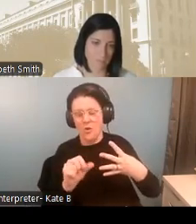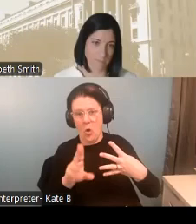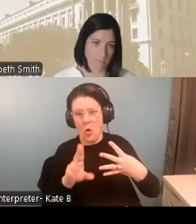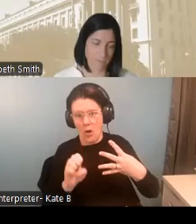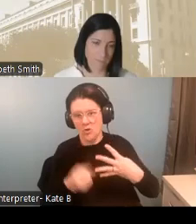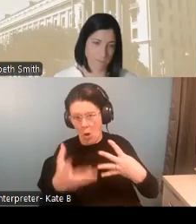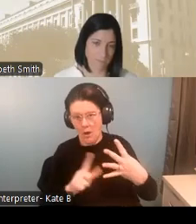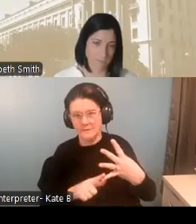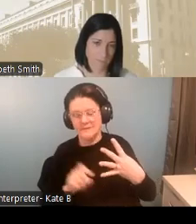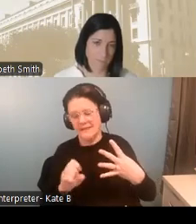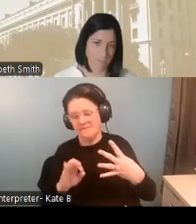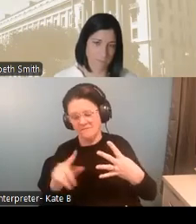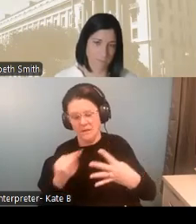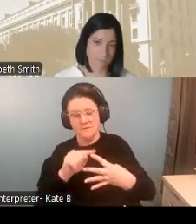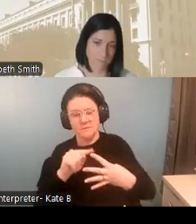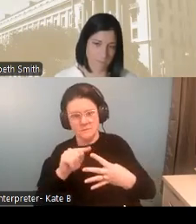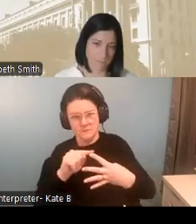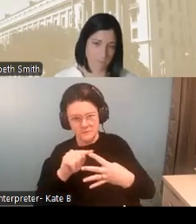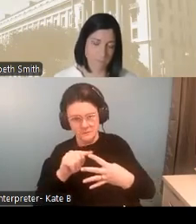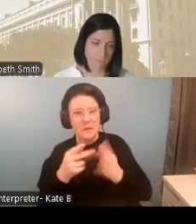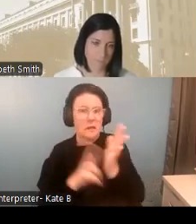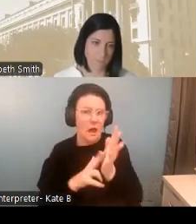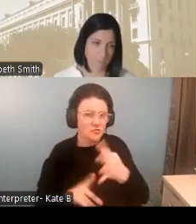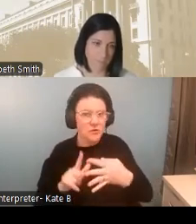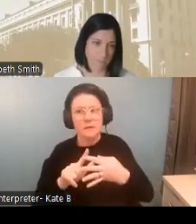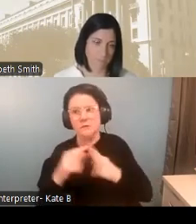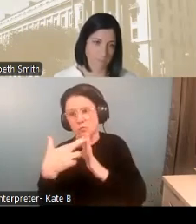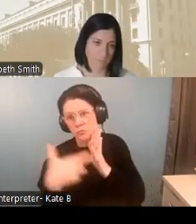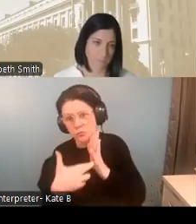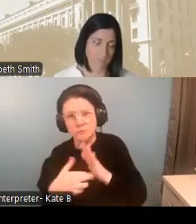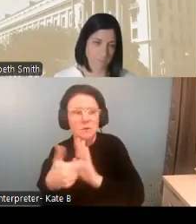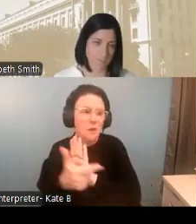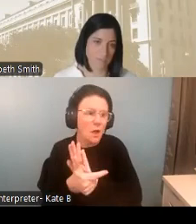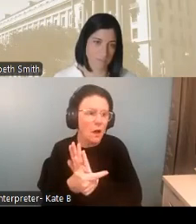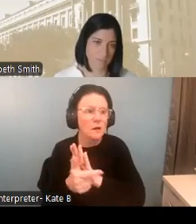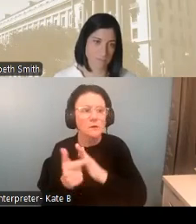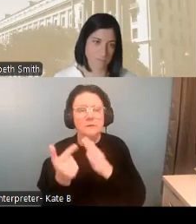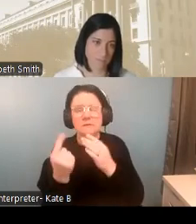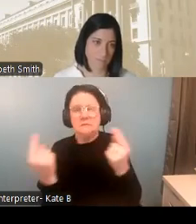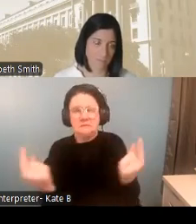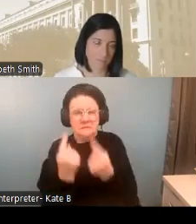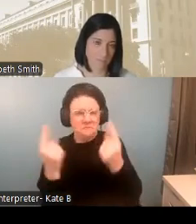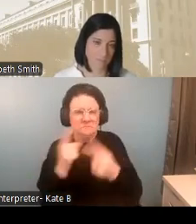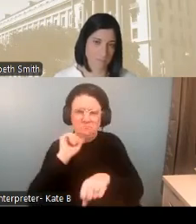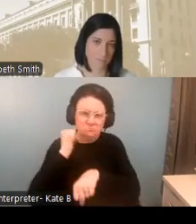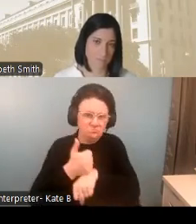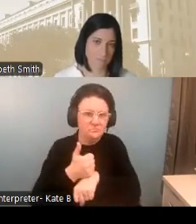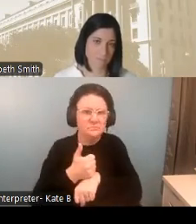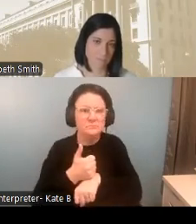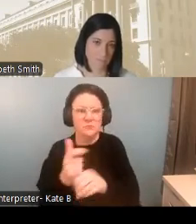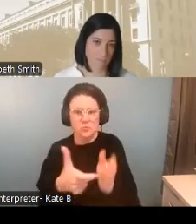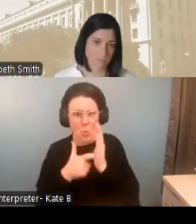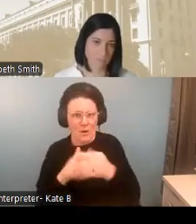is the laws, the guidelines, a contract, the award agreements, or any measures that establish what is